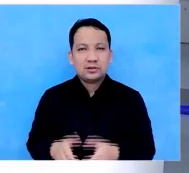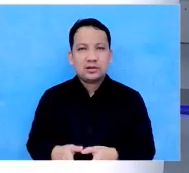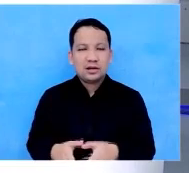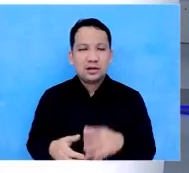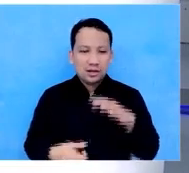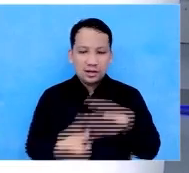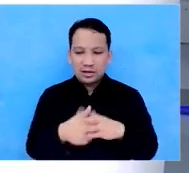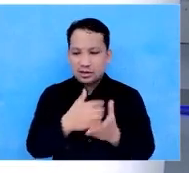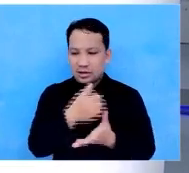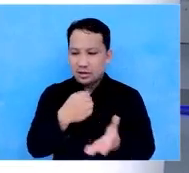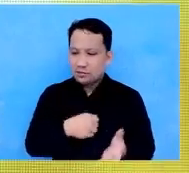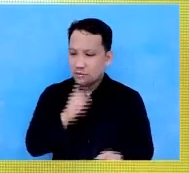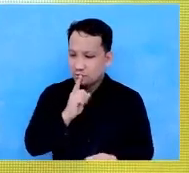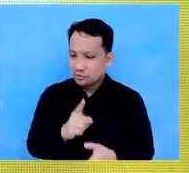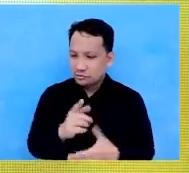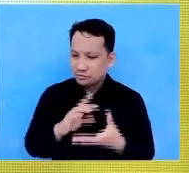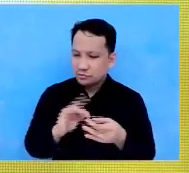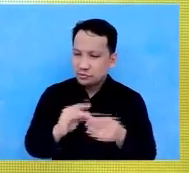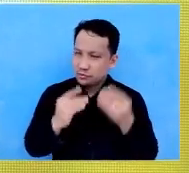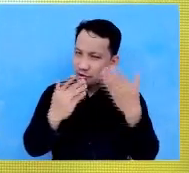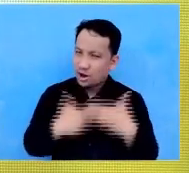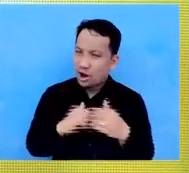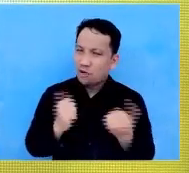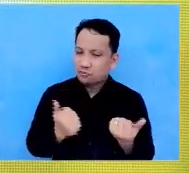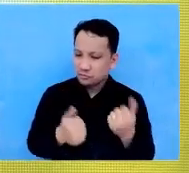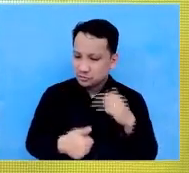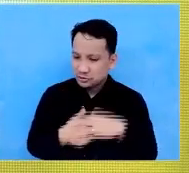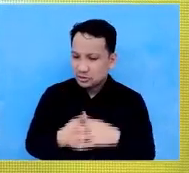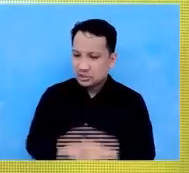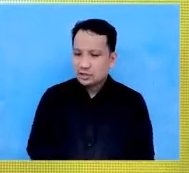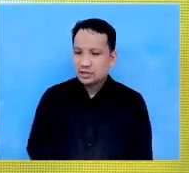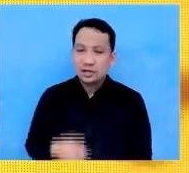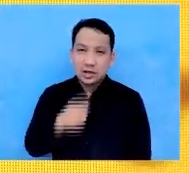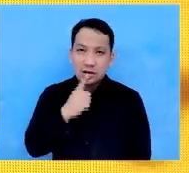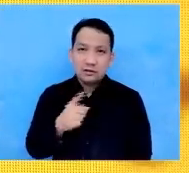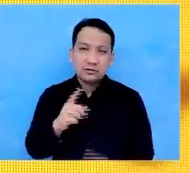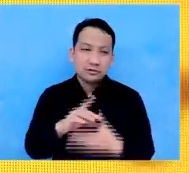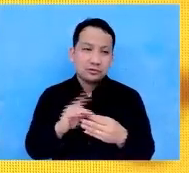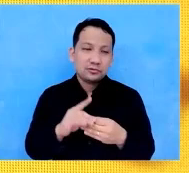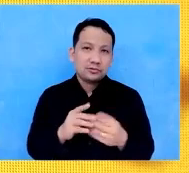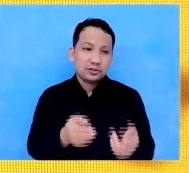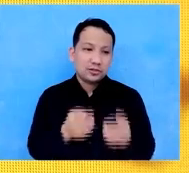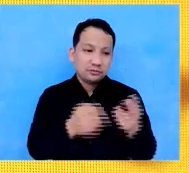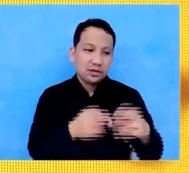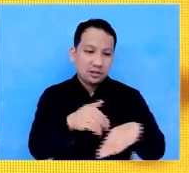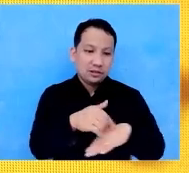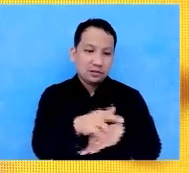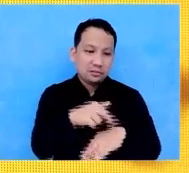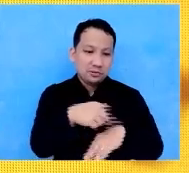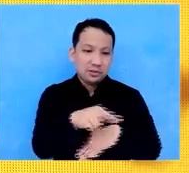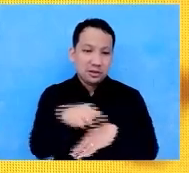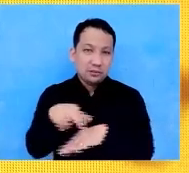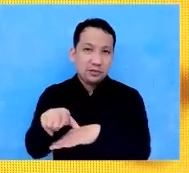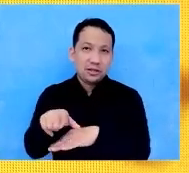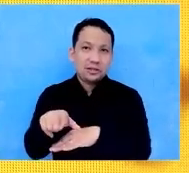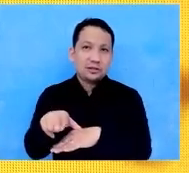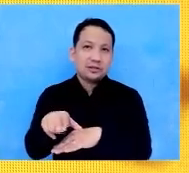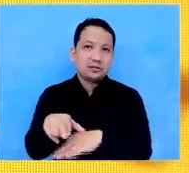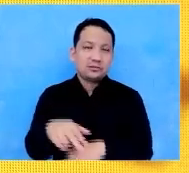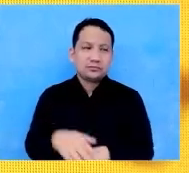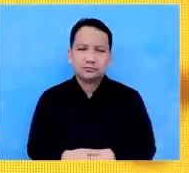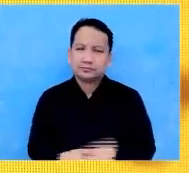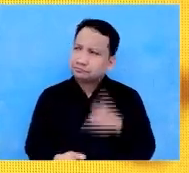ng label? Anong kwento mo sa amin? Paano nangyari yon? Actually, it's just referral. Simple lang. They've been hearing me sing